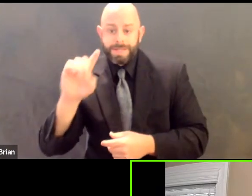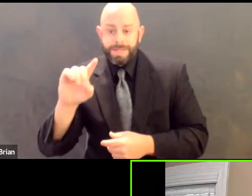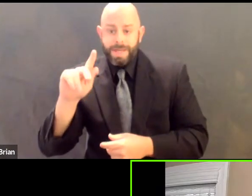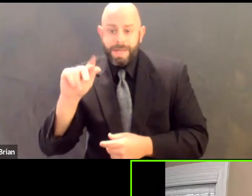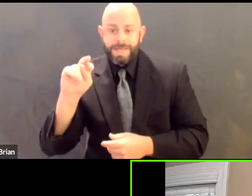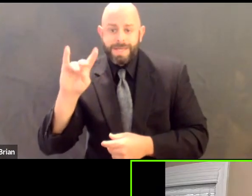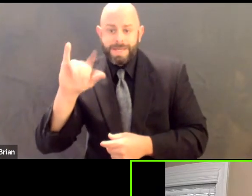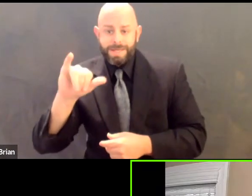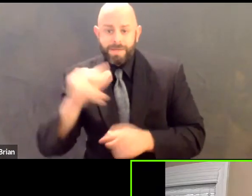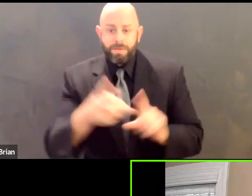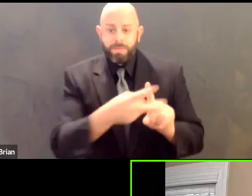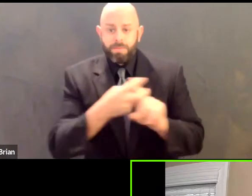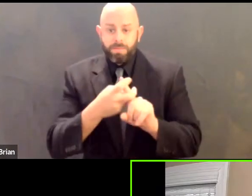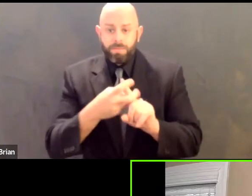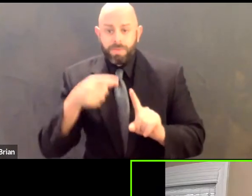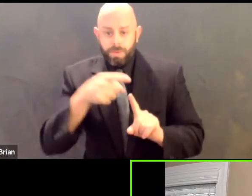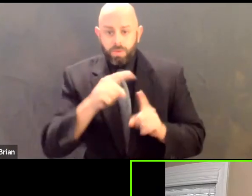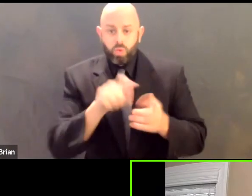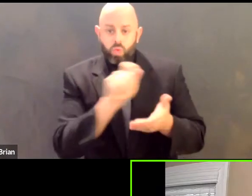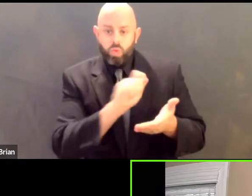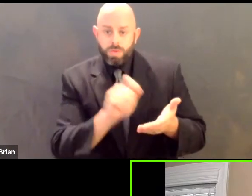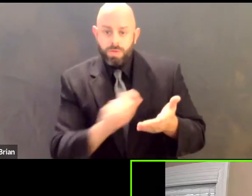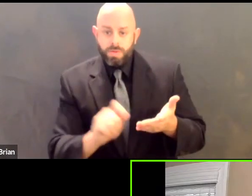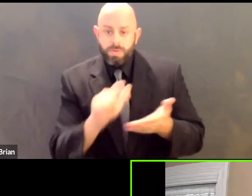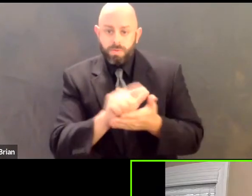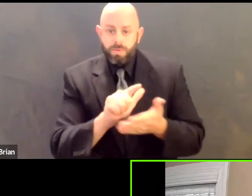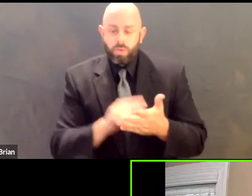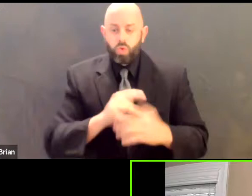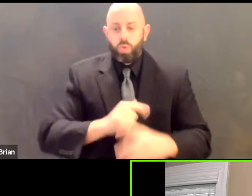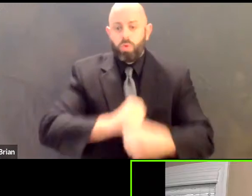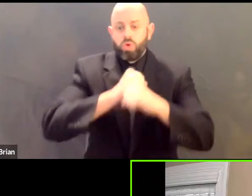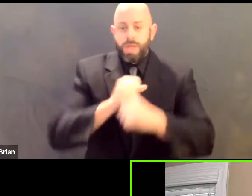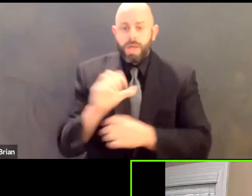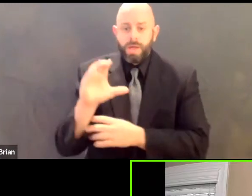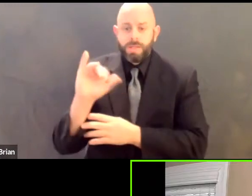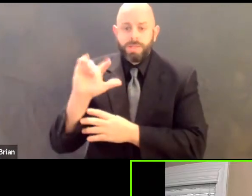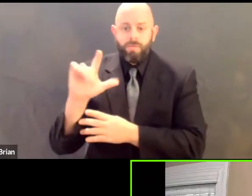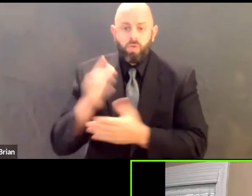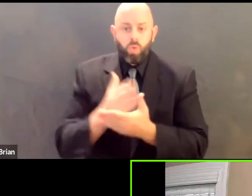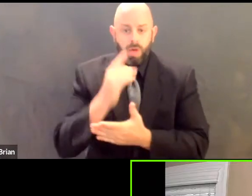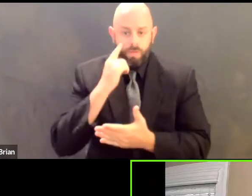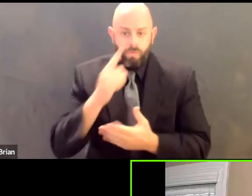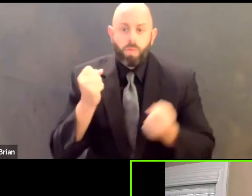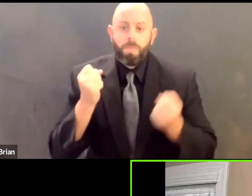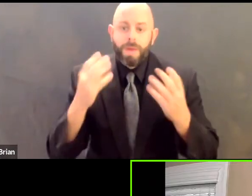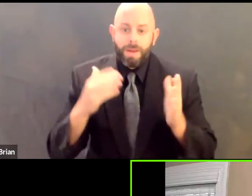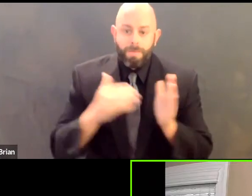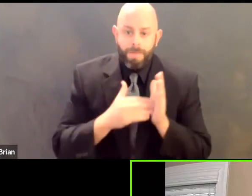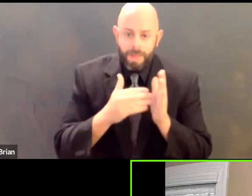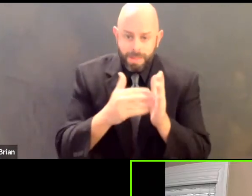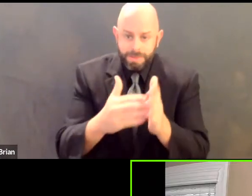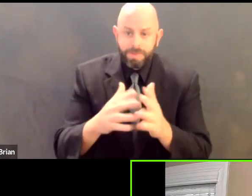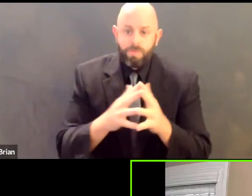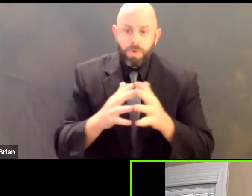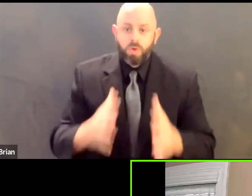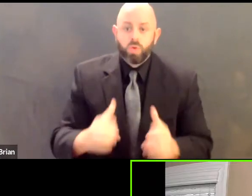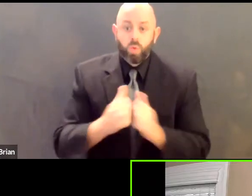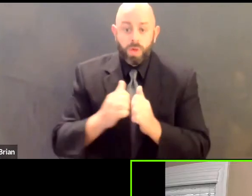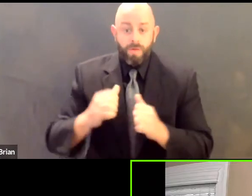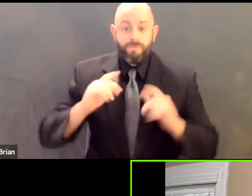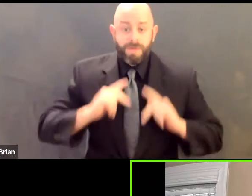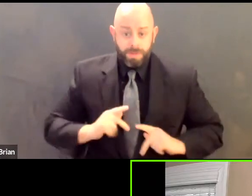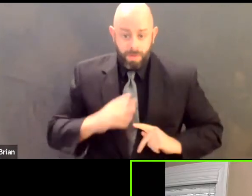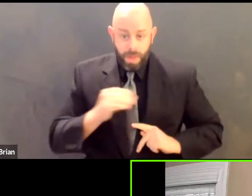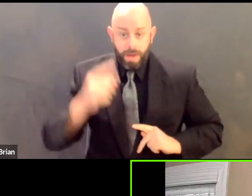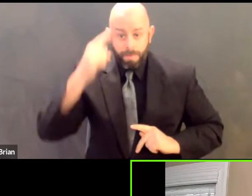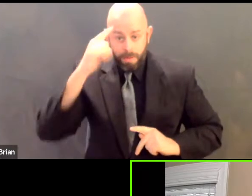to craft legislation to protect the civil rights of millions of Americans with physical and mental disabilities.